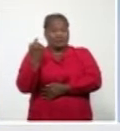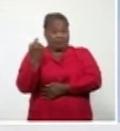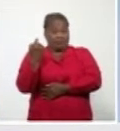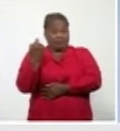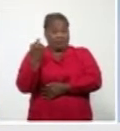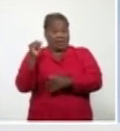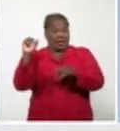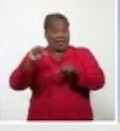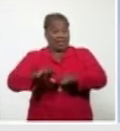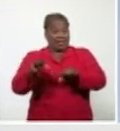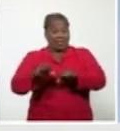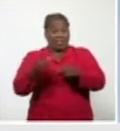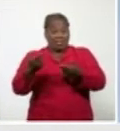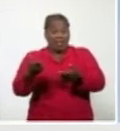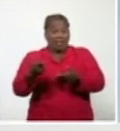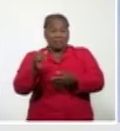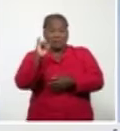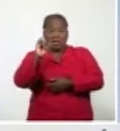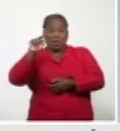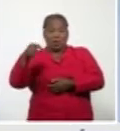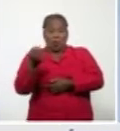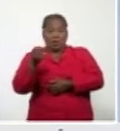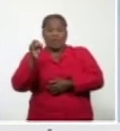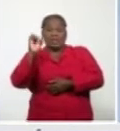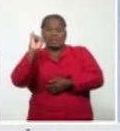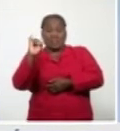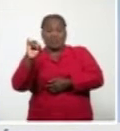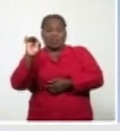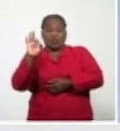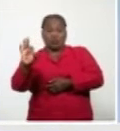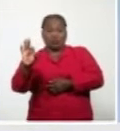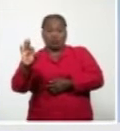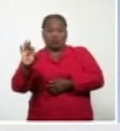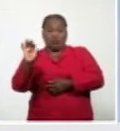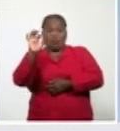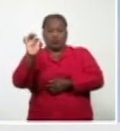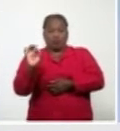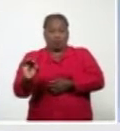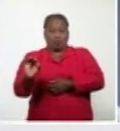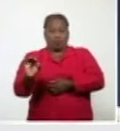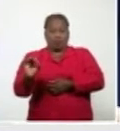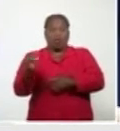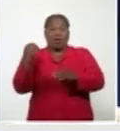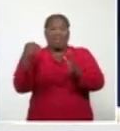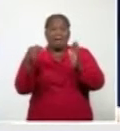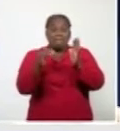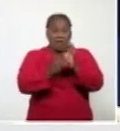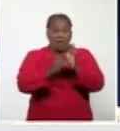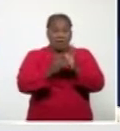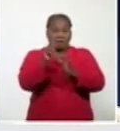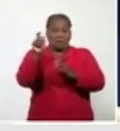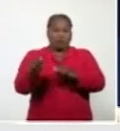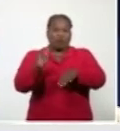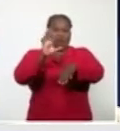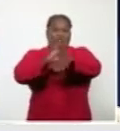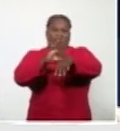3,196 in yesterday alone, with a lethality of 6.68%.